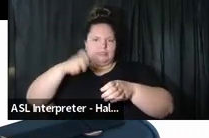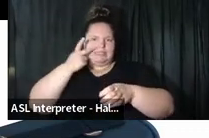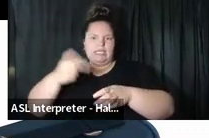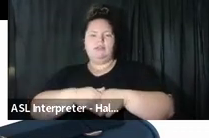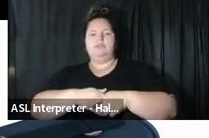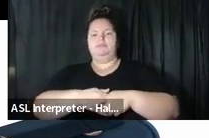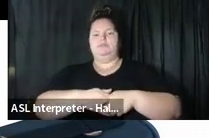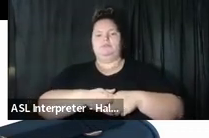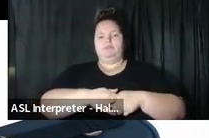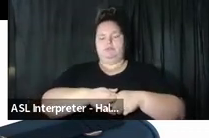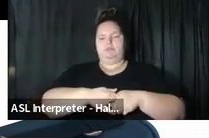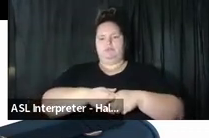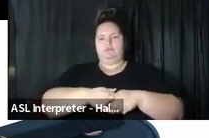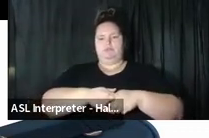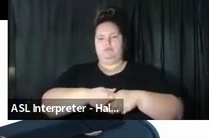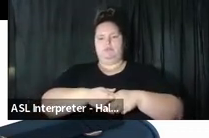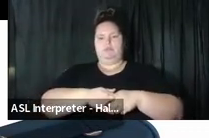And then the